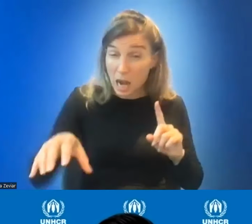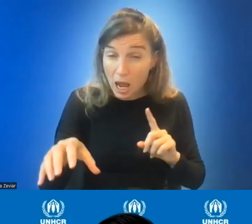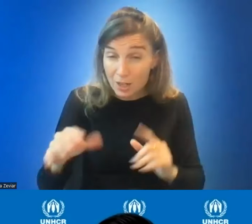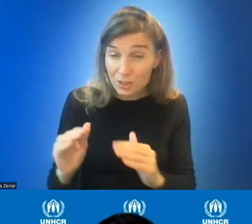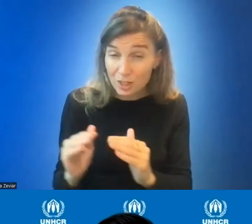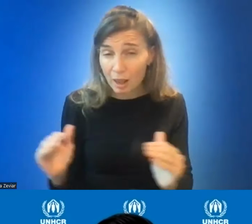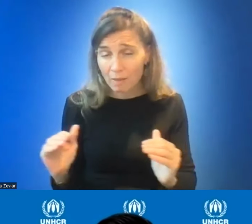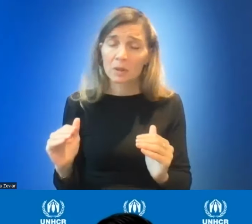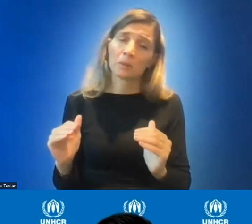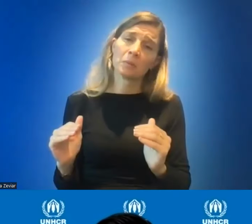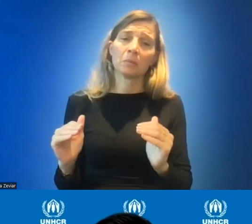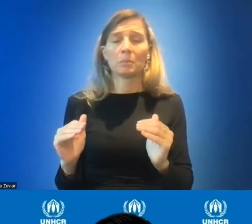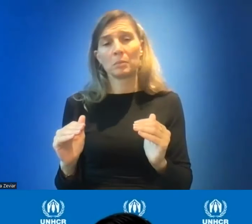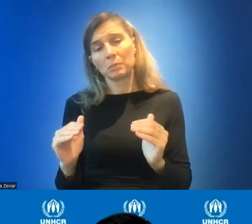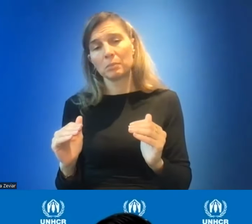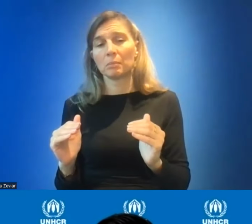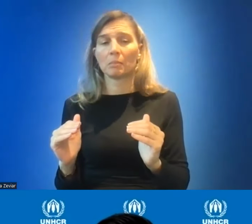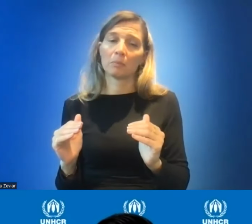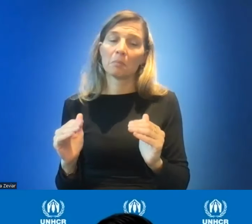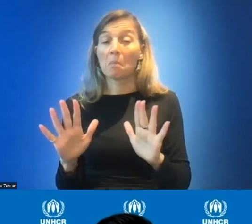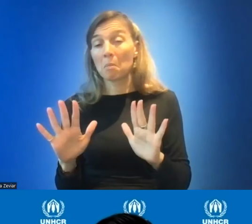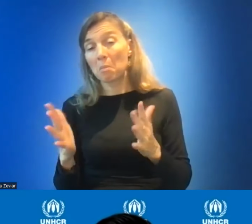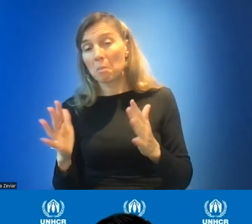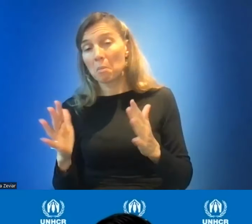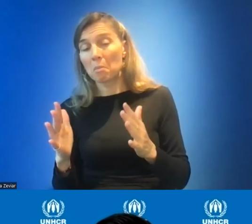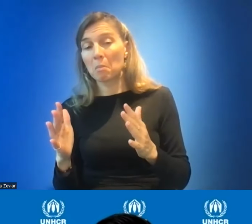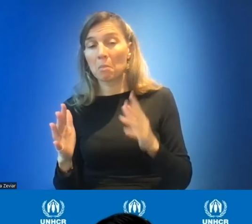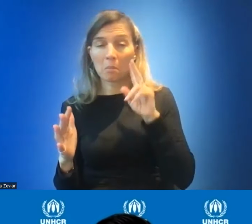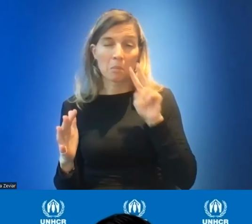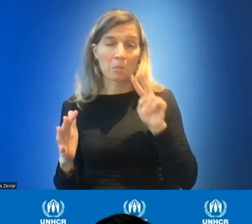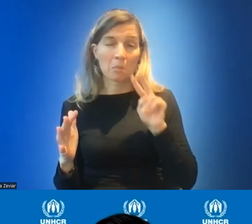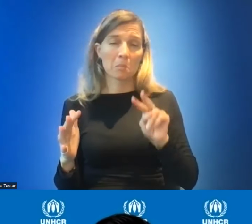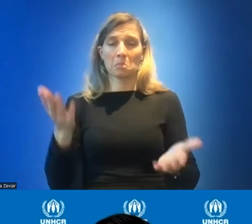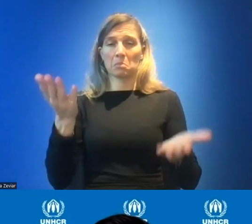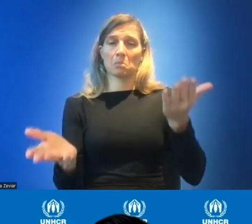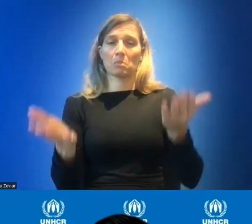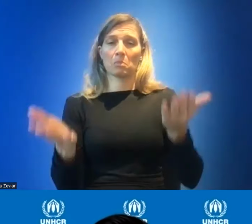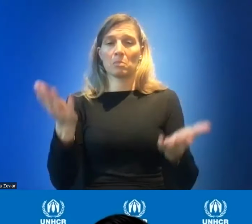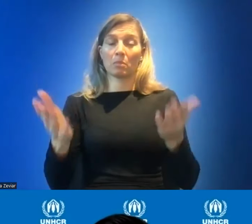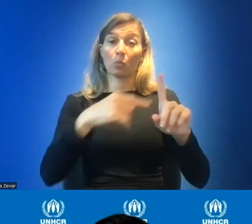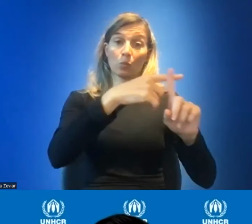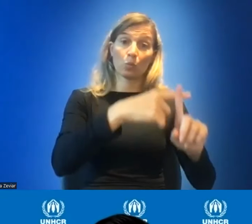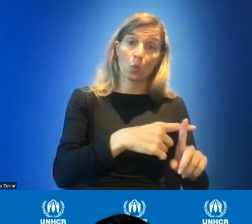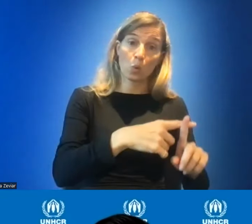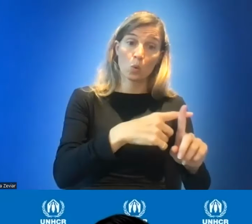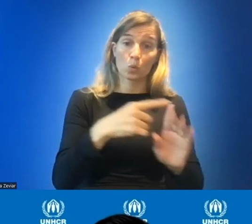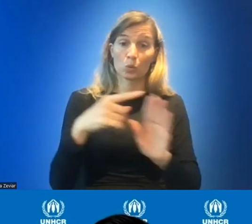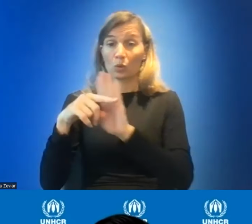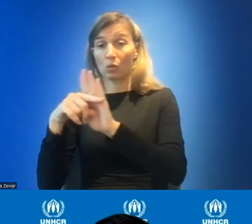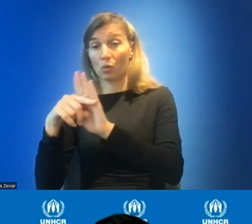people probably checking the pros and cons of such an